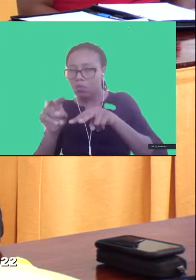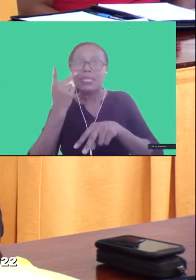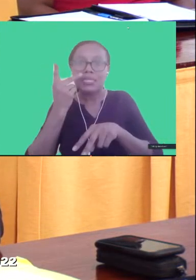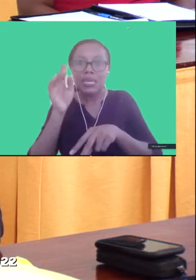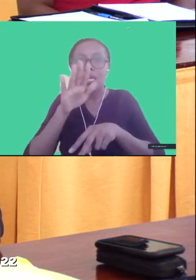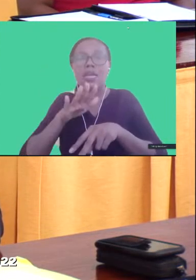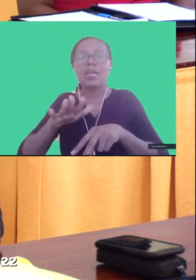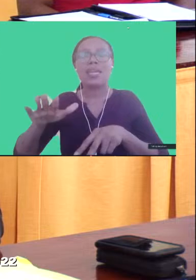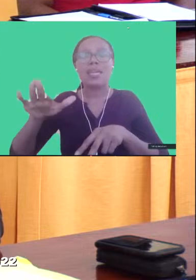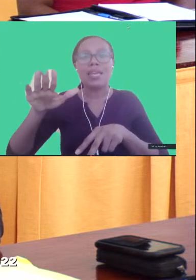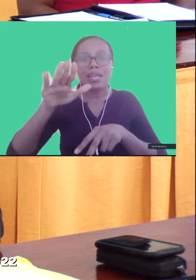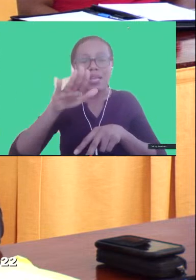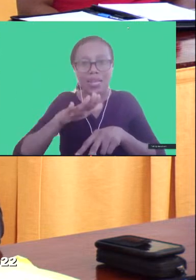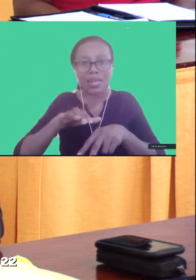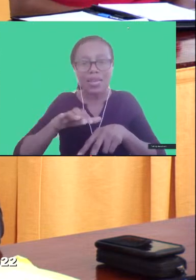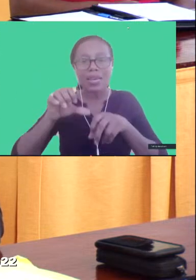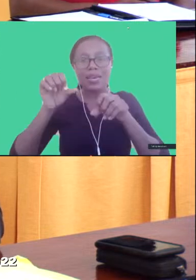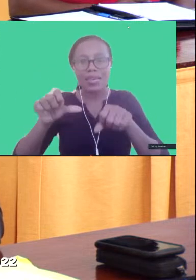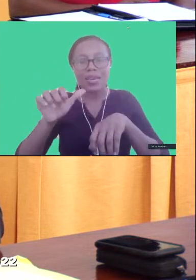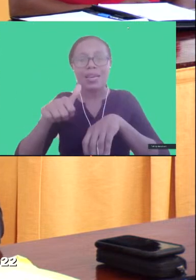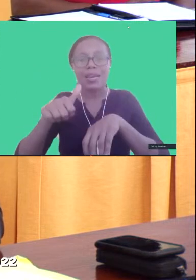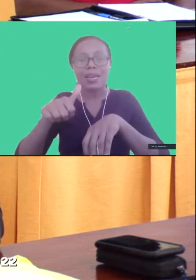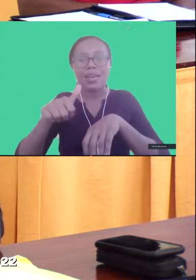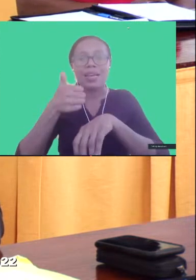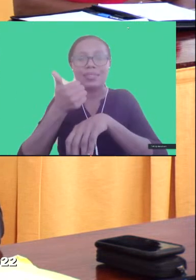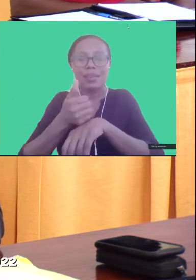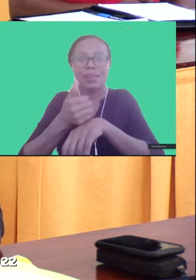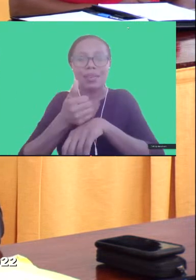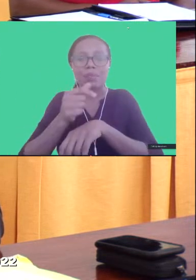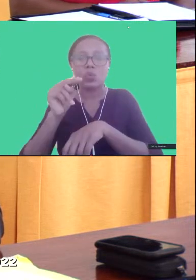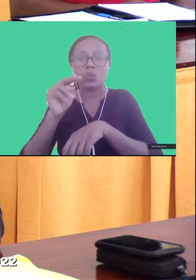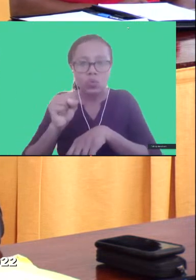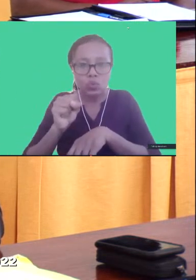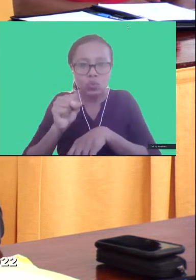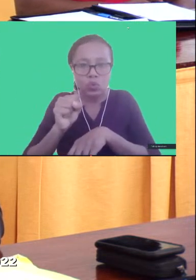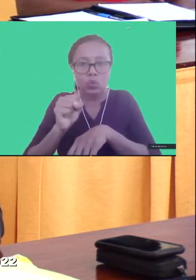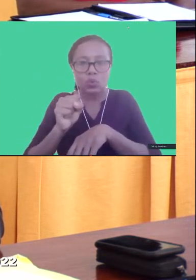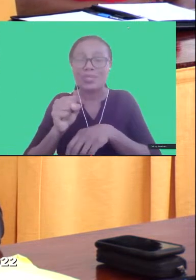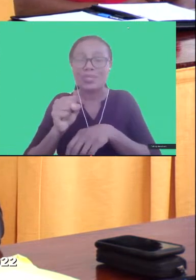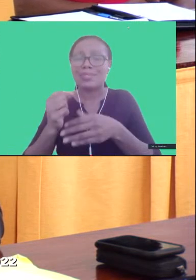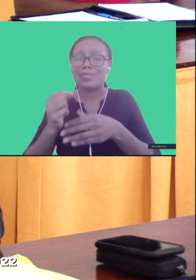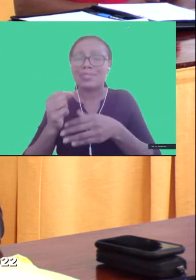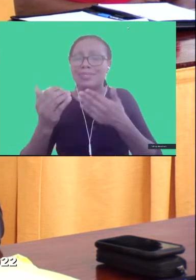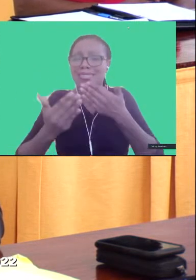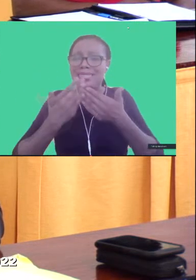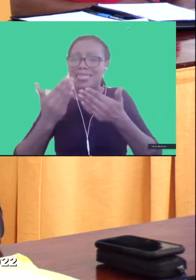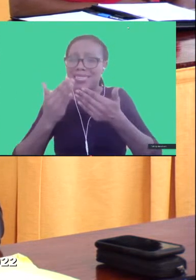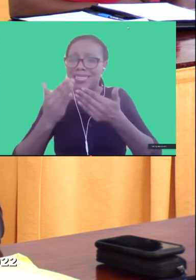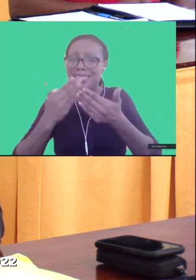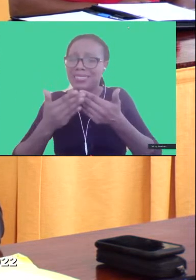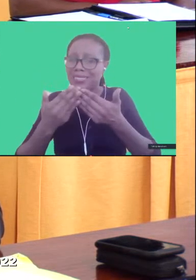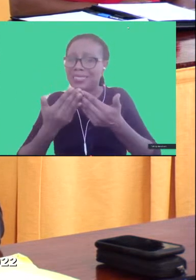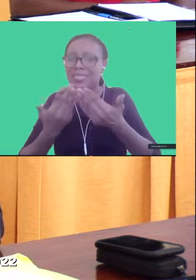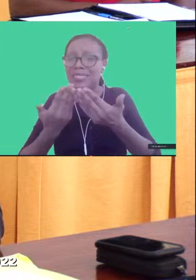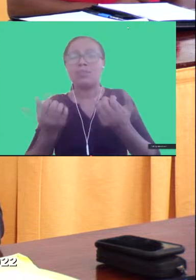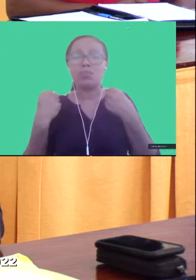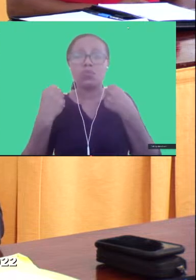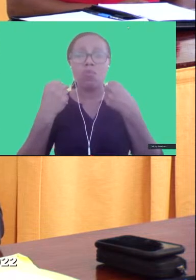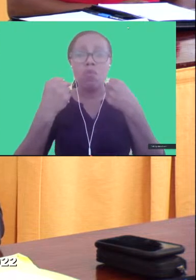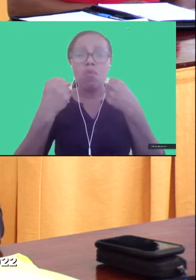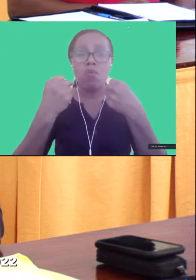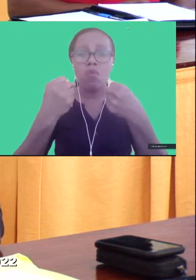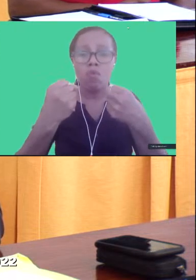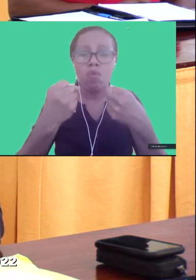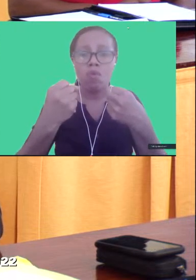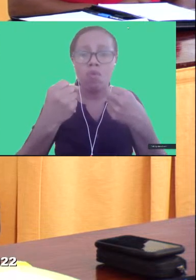easy in terms of access, because vehicles will be able to pull off of the main highway, go into an artery